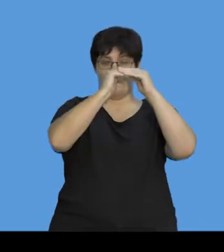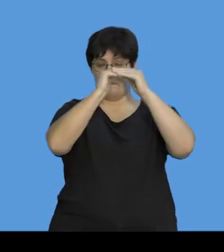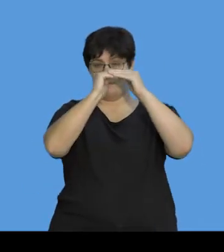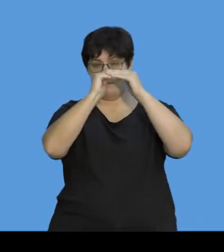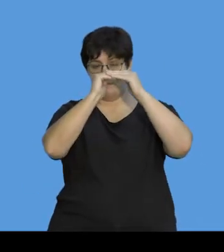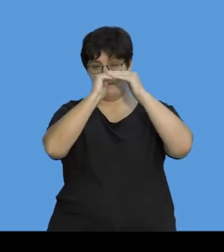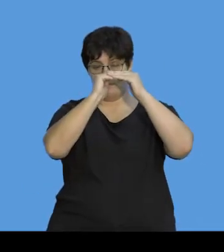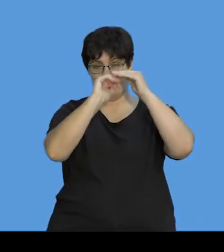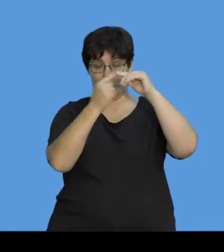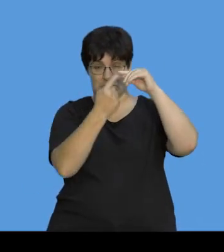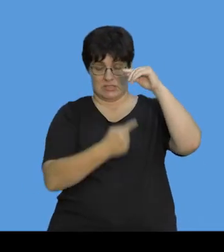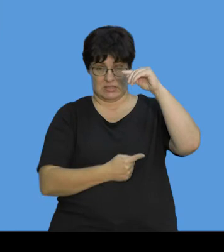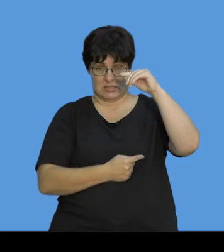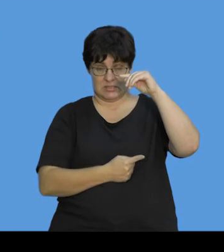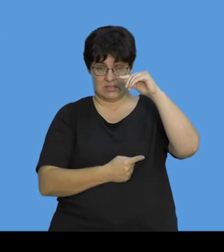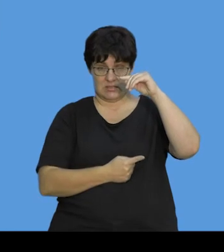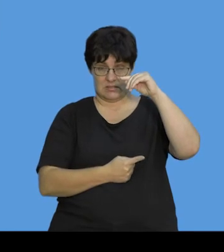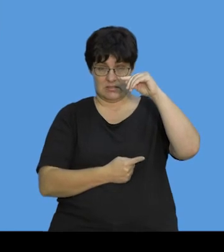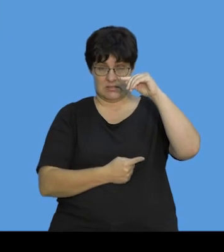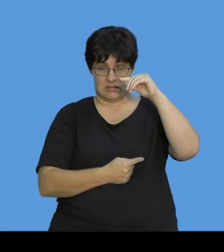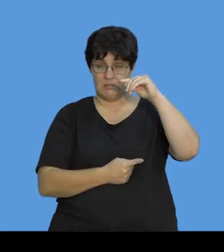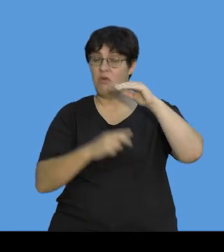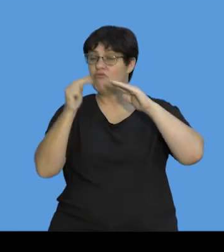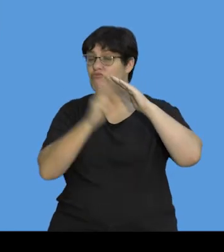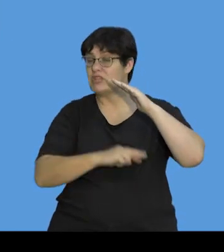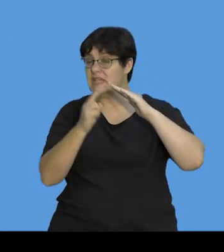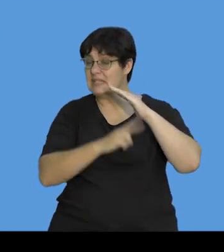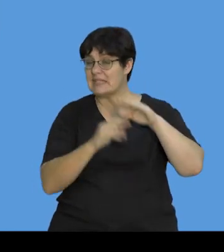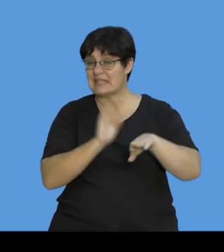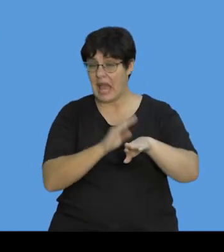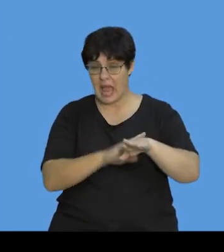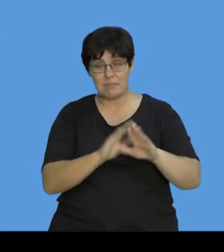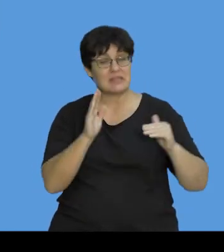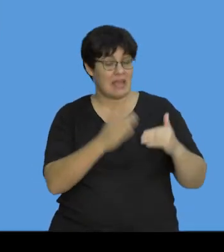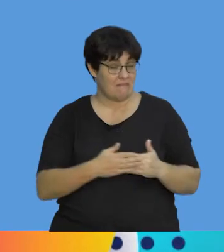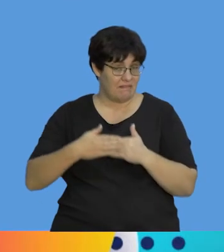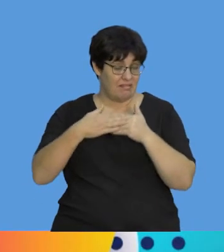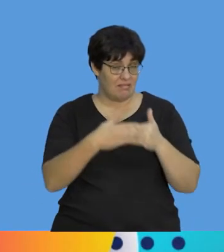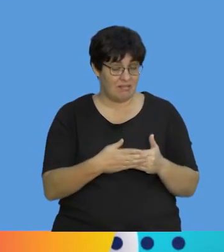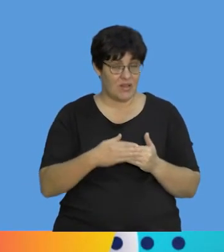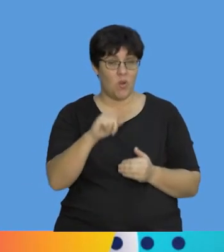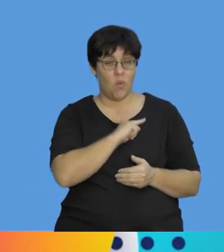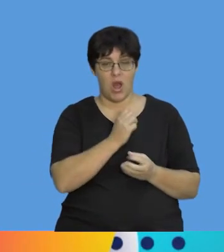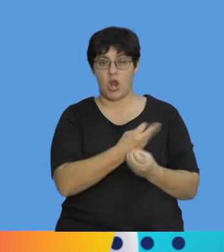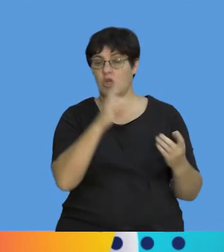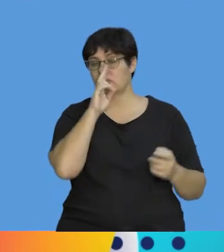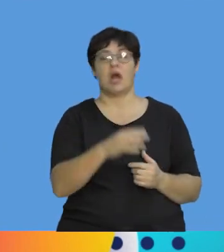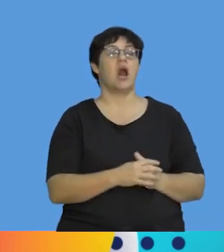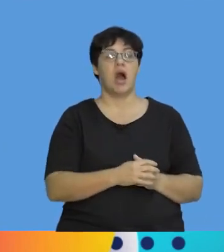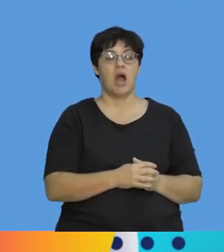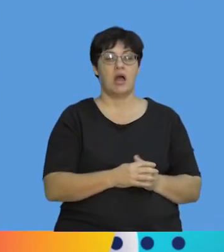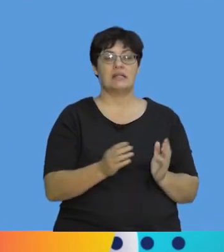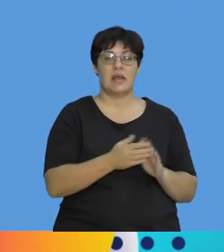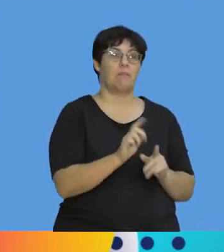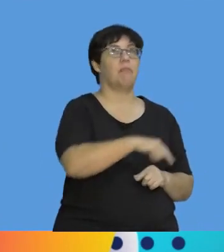highest point. You must read these times carefully because a lot of you are going to read this and go, that's